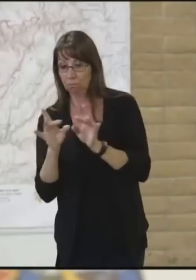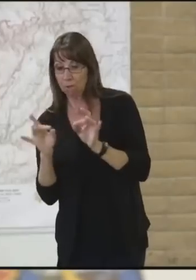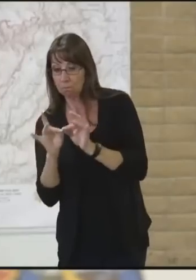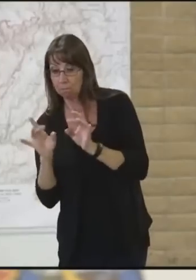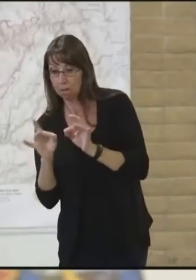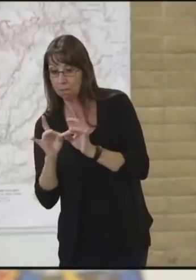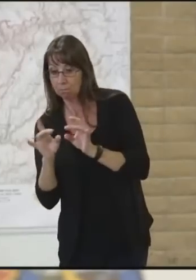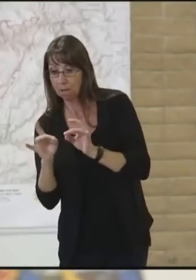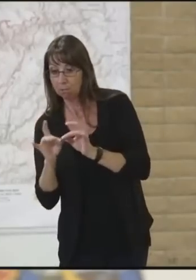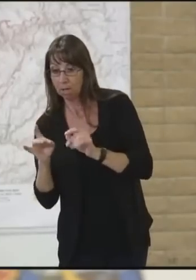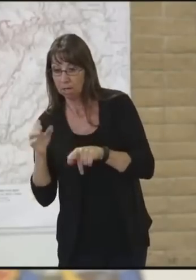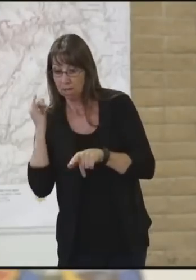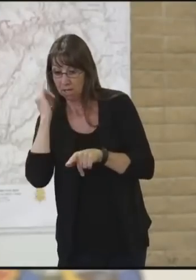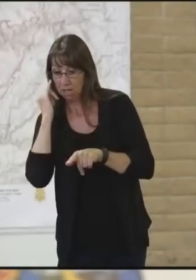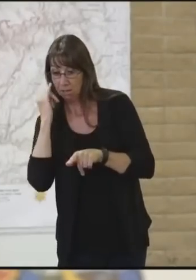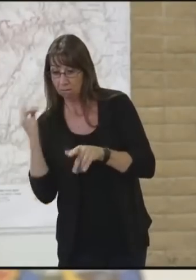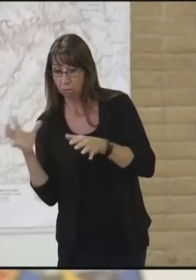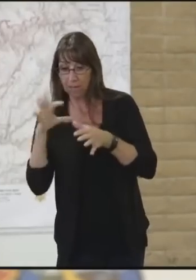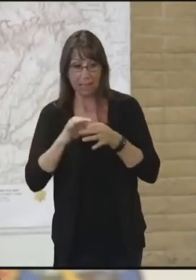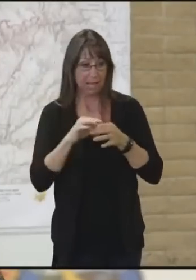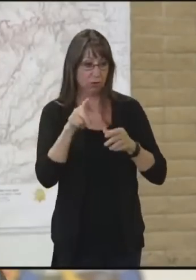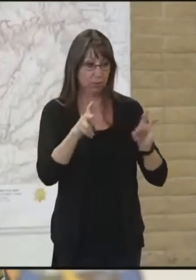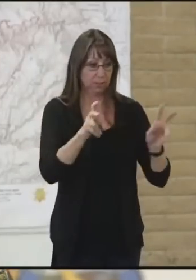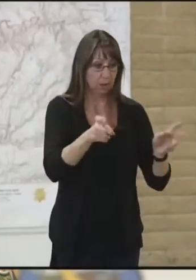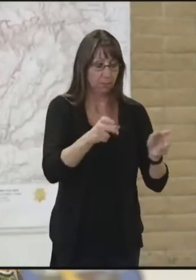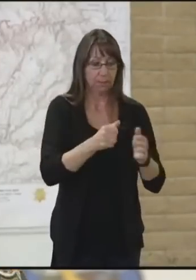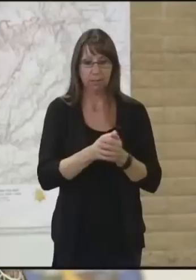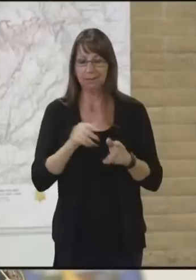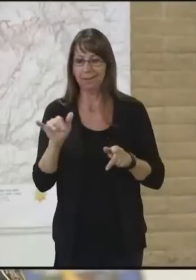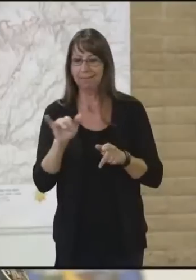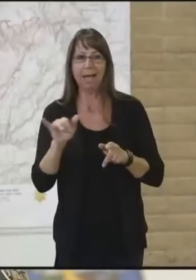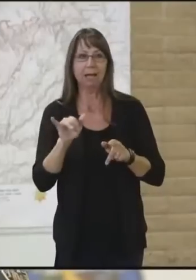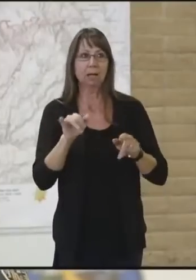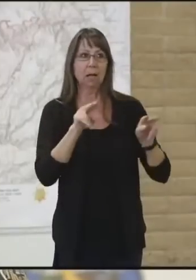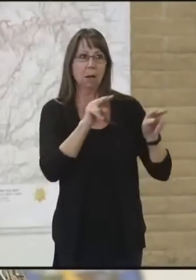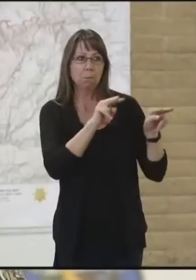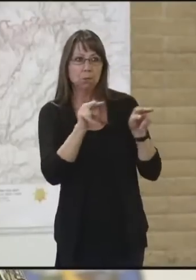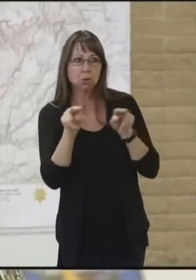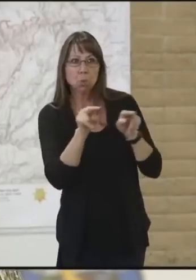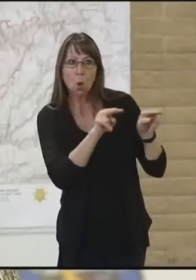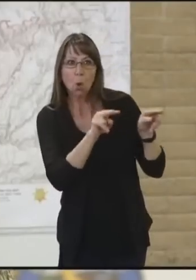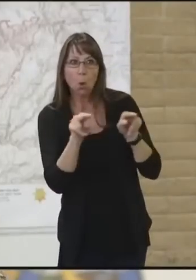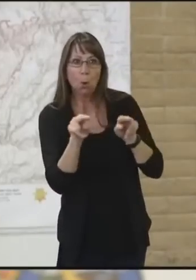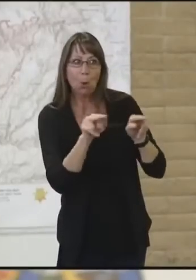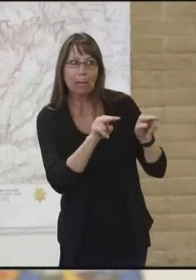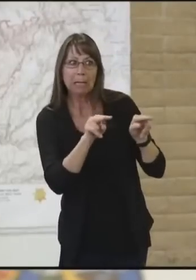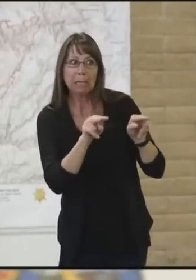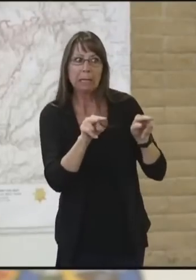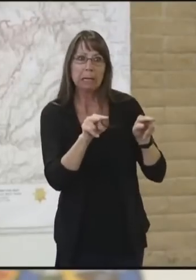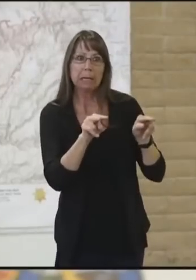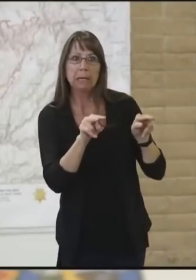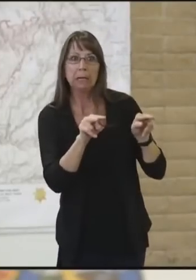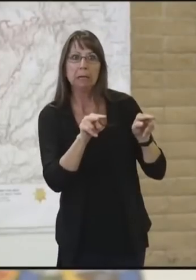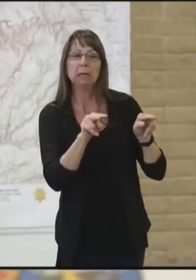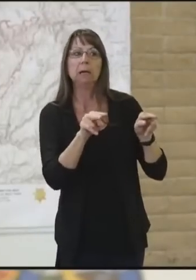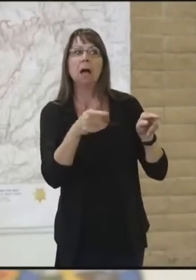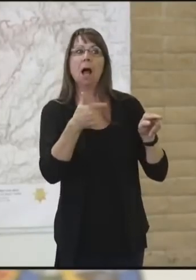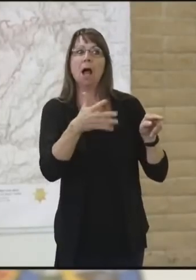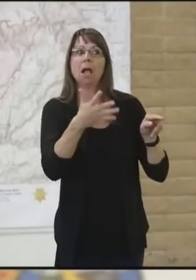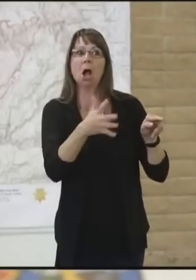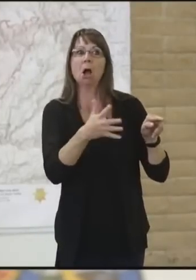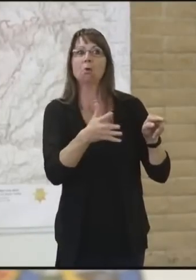for one of those disciplines, like there was a question on patrolling, looking out for looting, I gave that to the